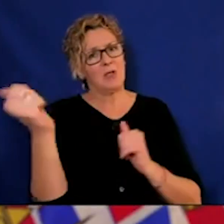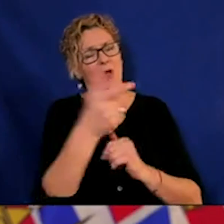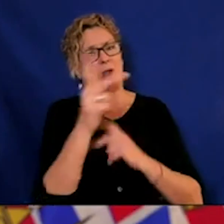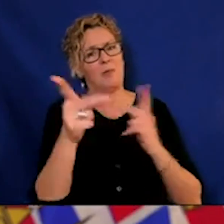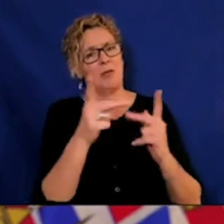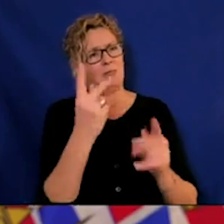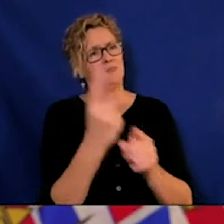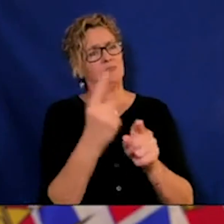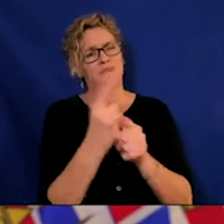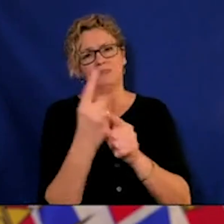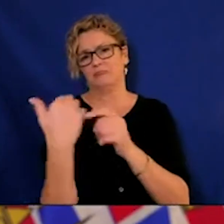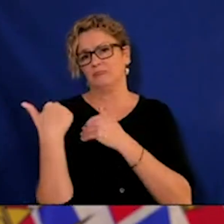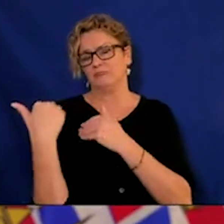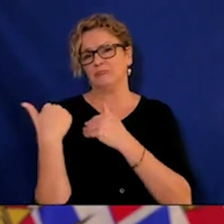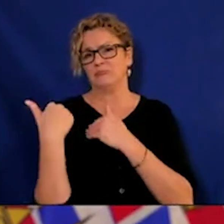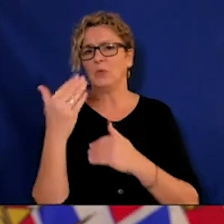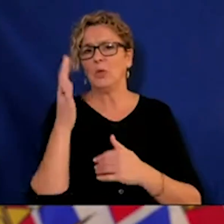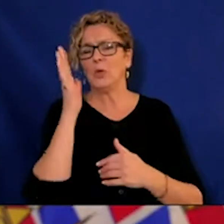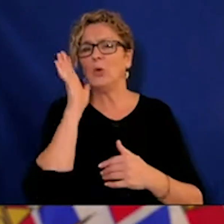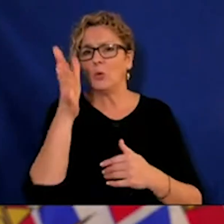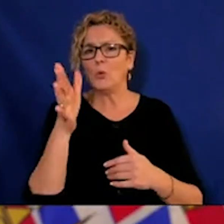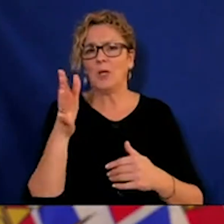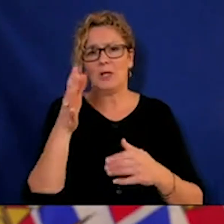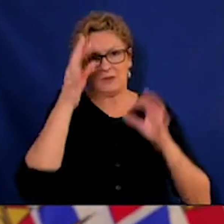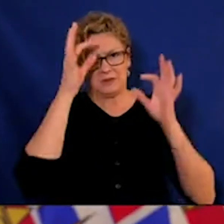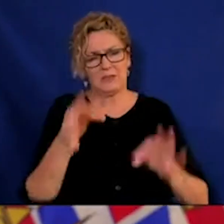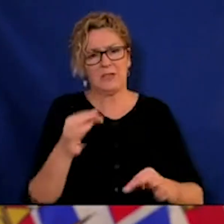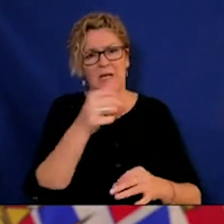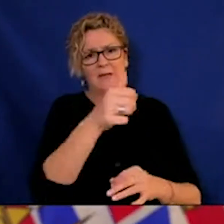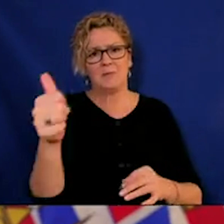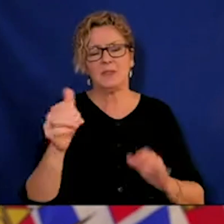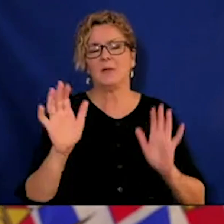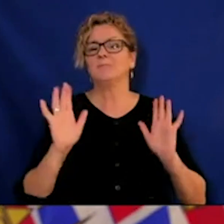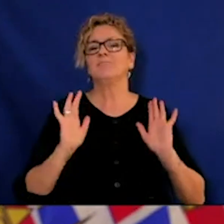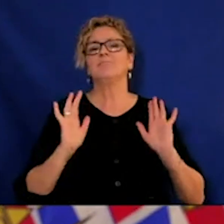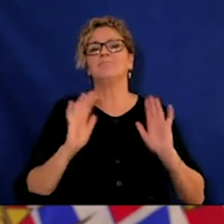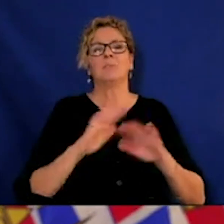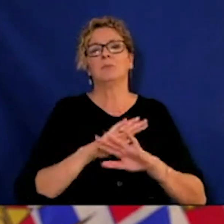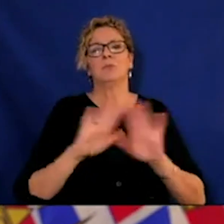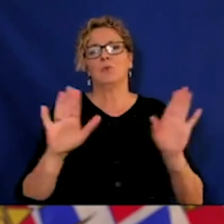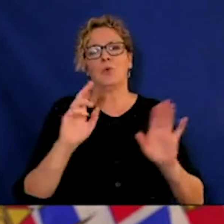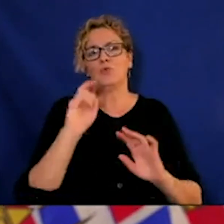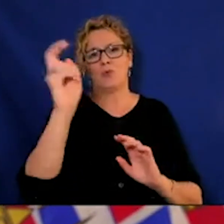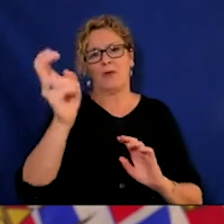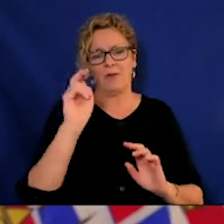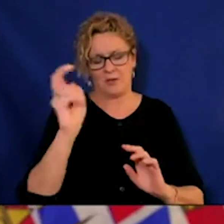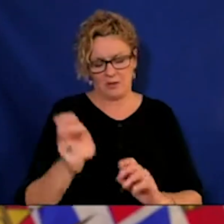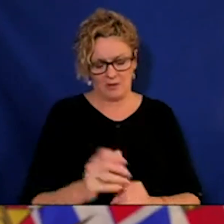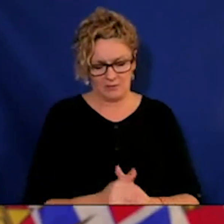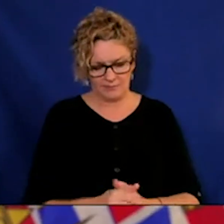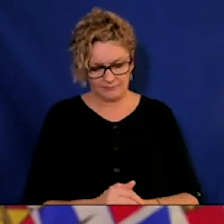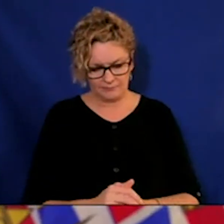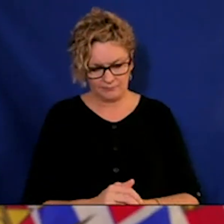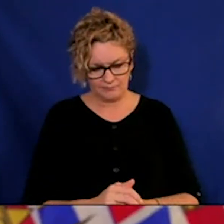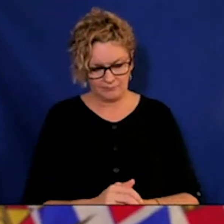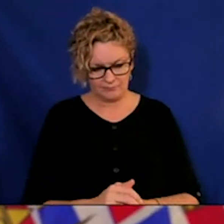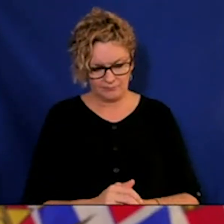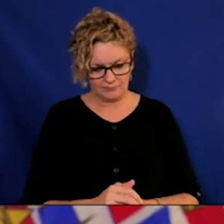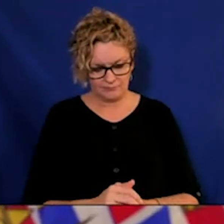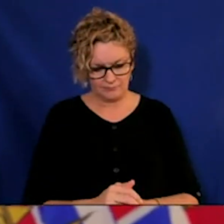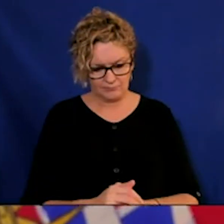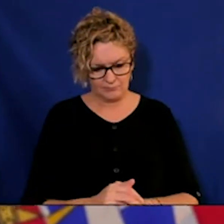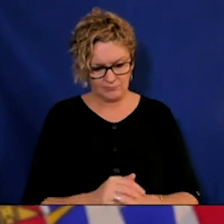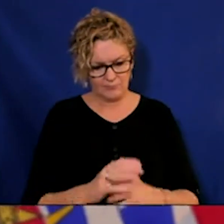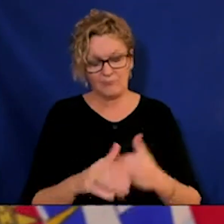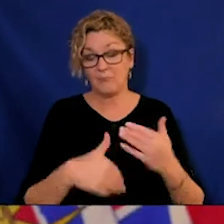Afternoon. This question primarily for the minister from my colleague Shannon Patterson, and this is around the idea of making vaccines mandatory or maybe